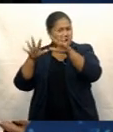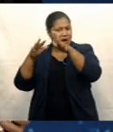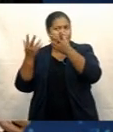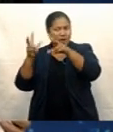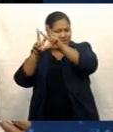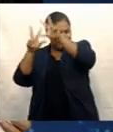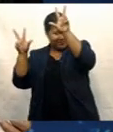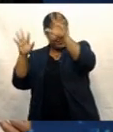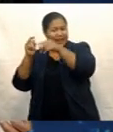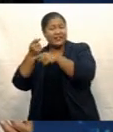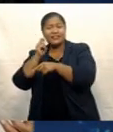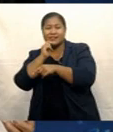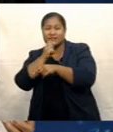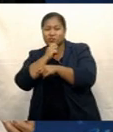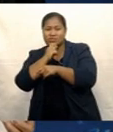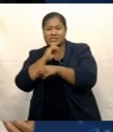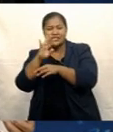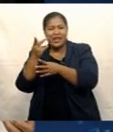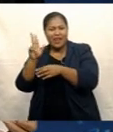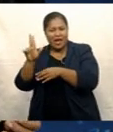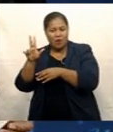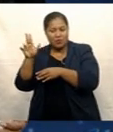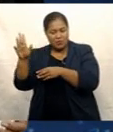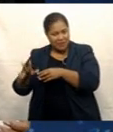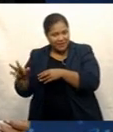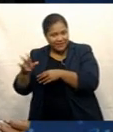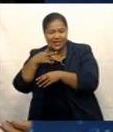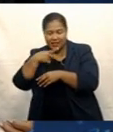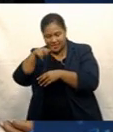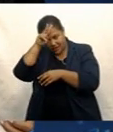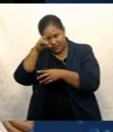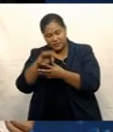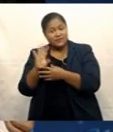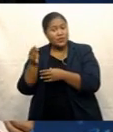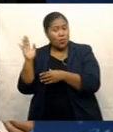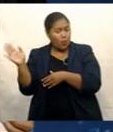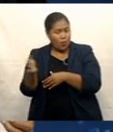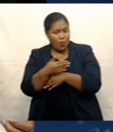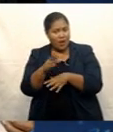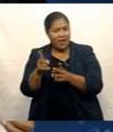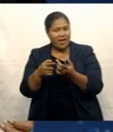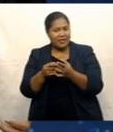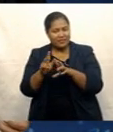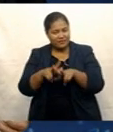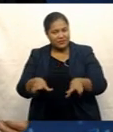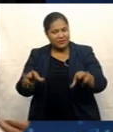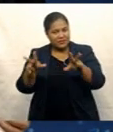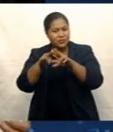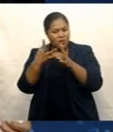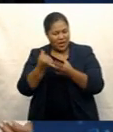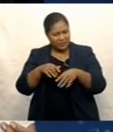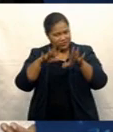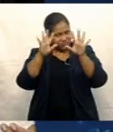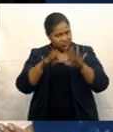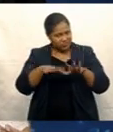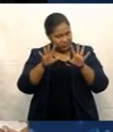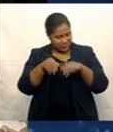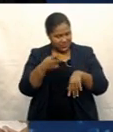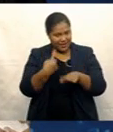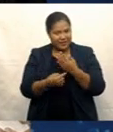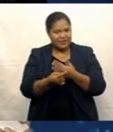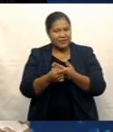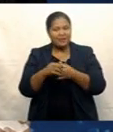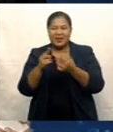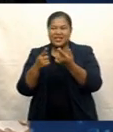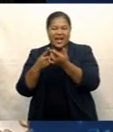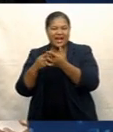Vanuatu, Taviuni, Lau and Lomaiviti Kandavu, the interior and eastern parts of Viti Levu. Isolated thunderstorms possible, elsewhere